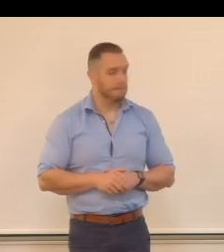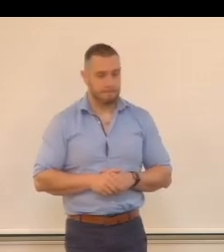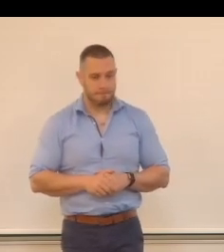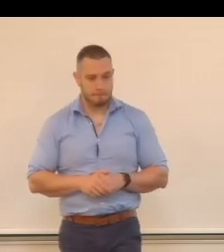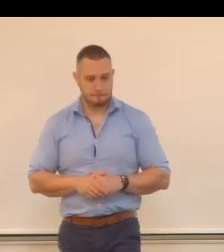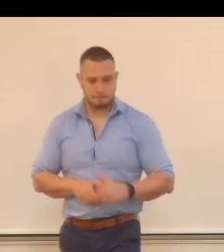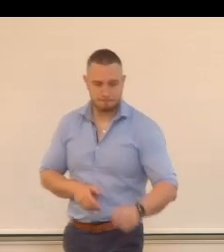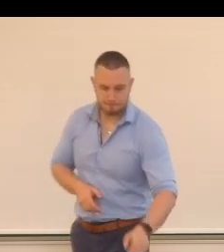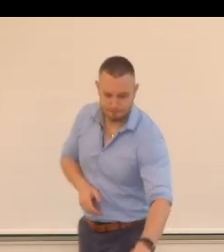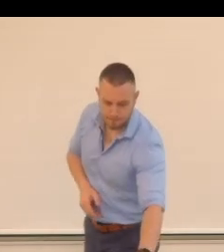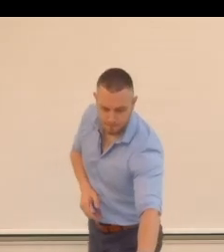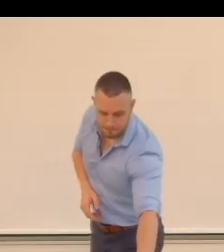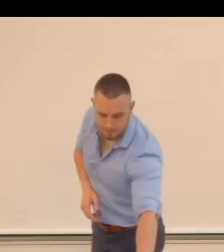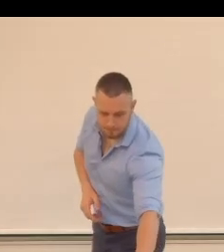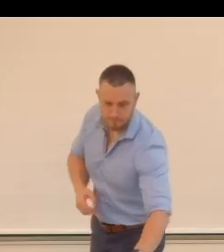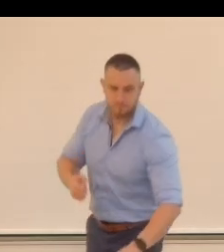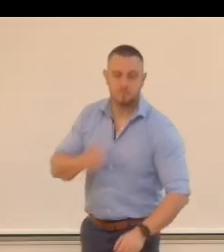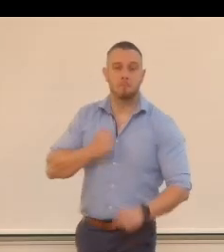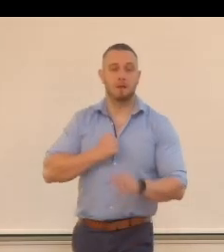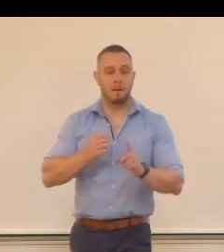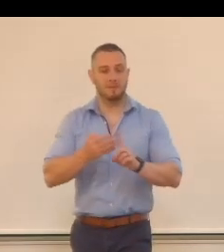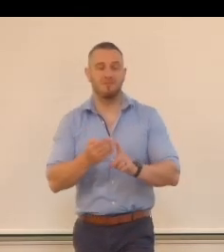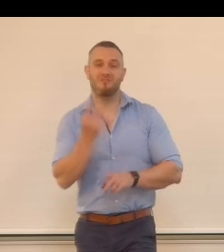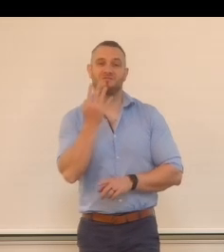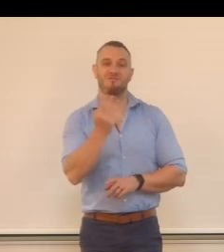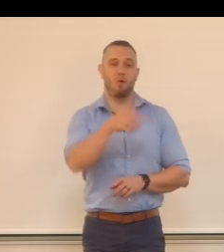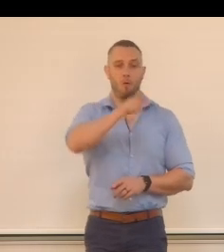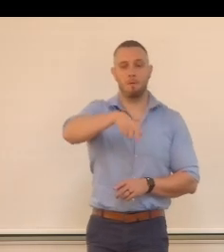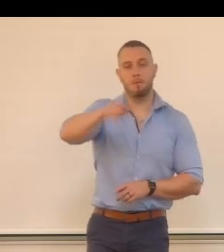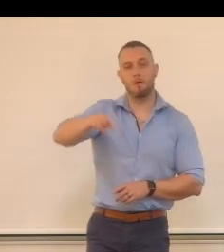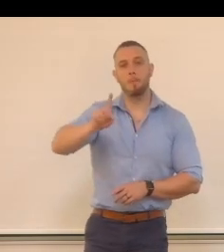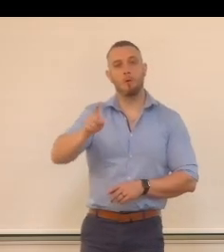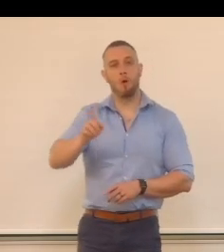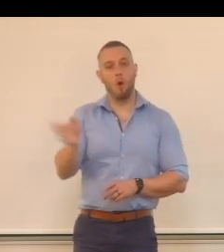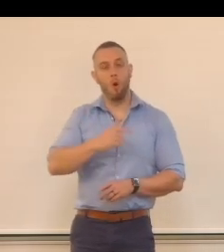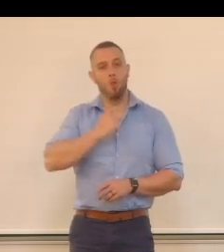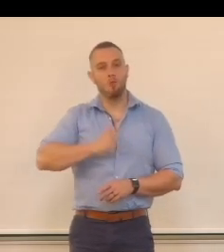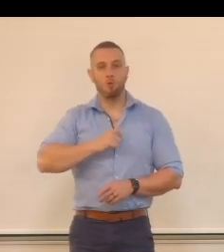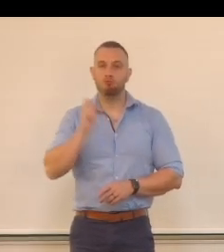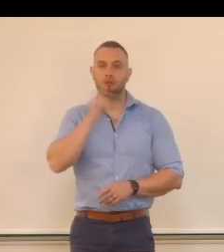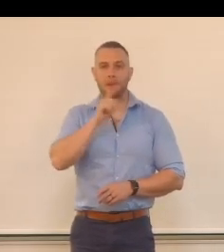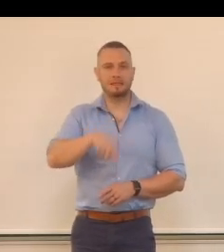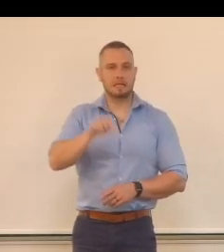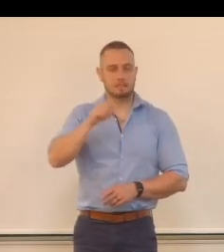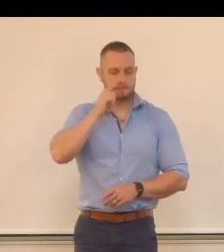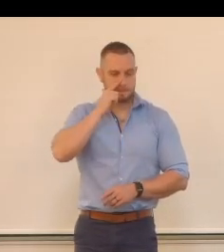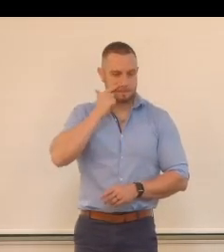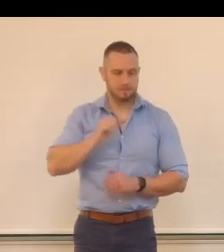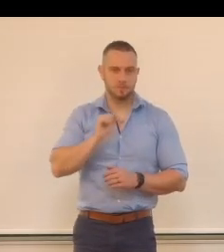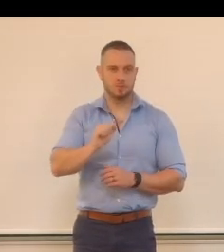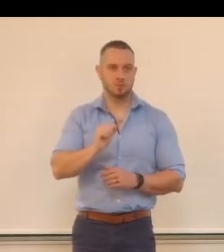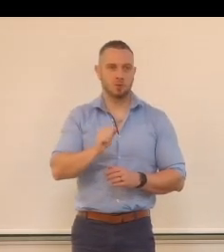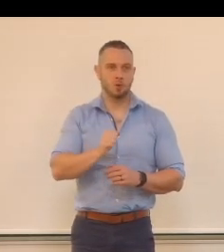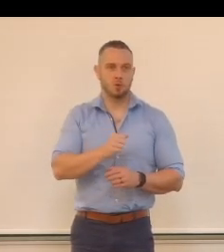So my mission had 4 crew members. What was interesting was that the roles were all randomly selected. So your commander was